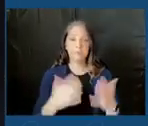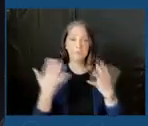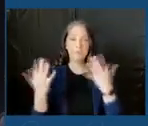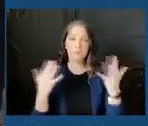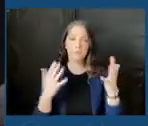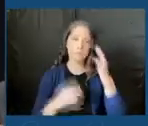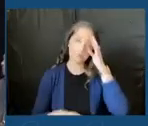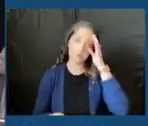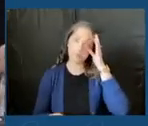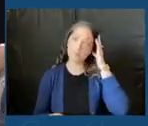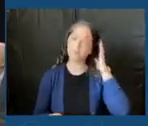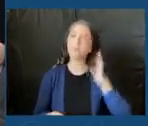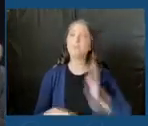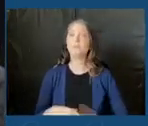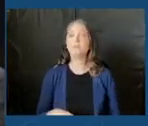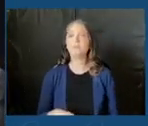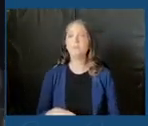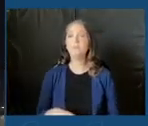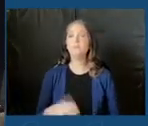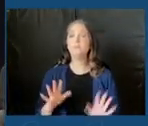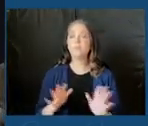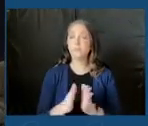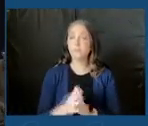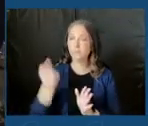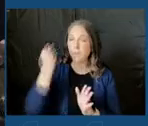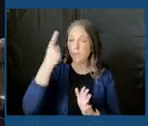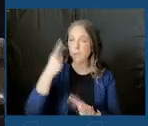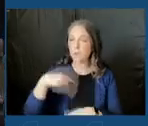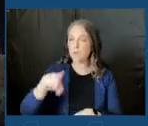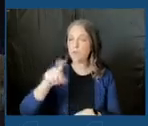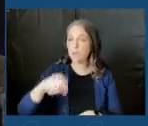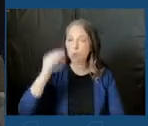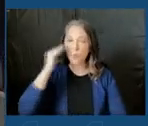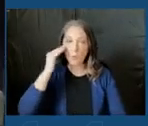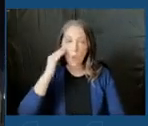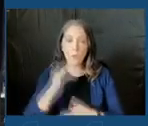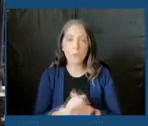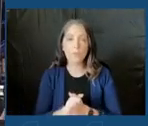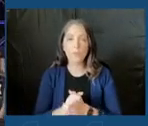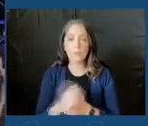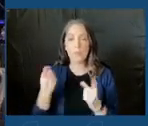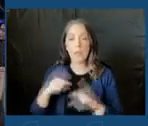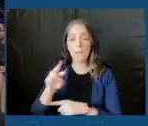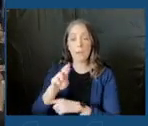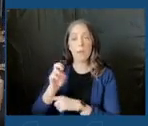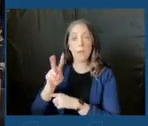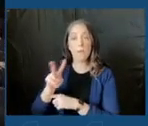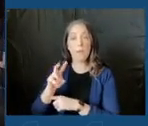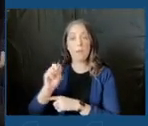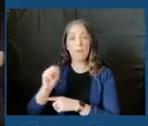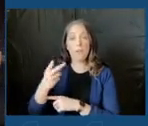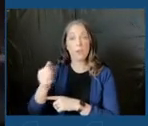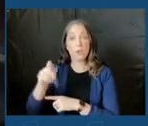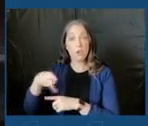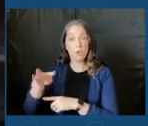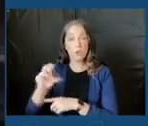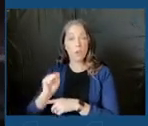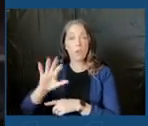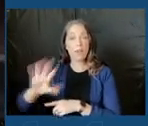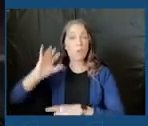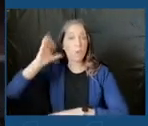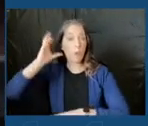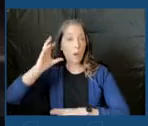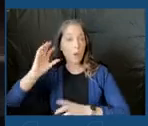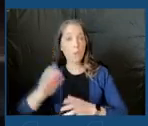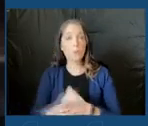In order to set the table, you need to be aware of some things. When Reverend Sharpton refers to his radio show, he's a national leader who